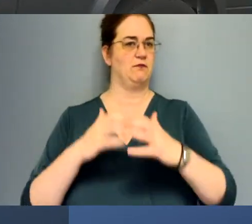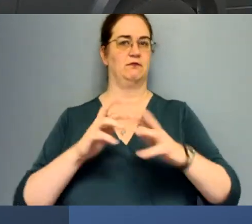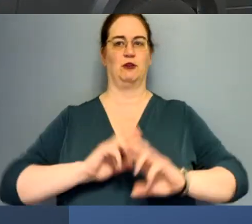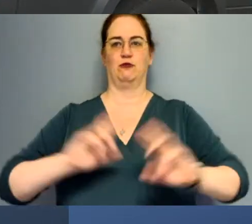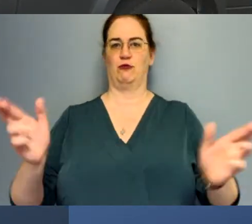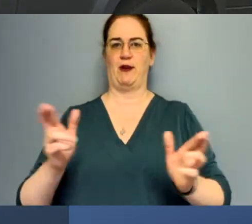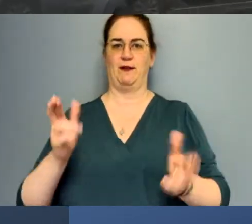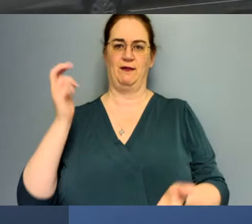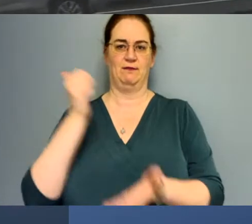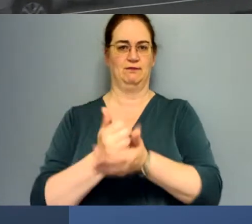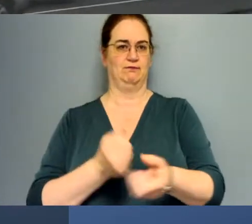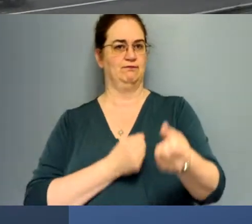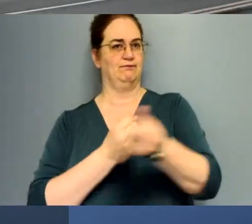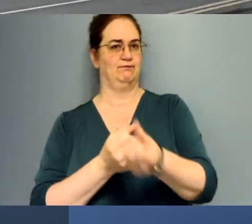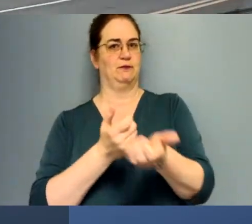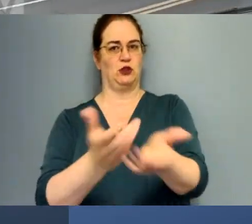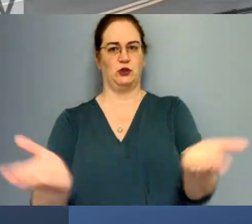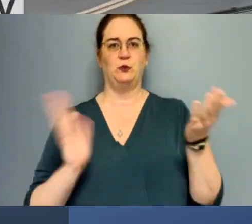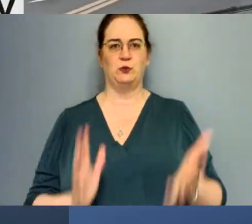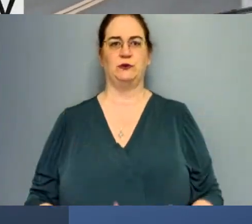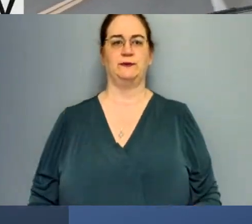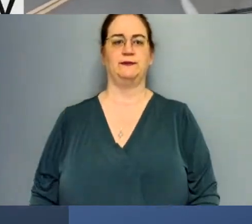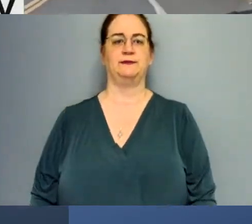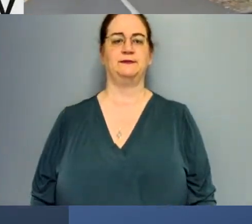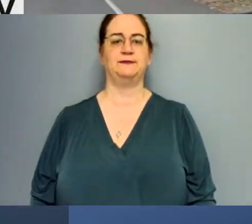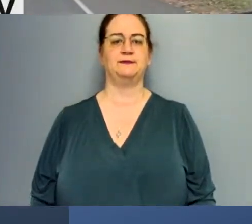go for you.